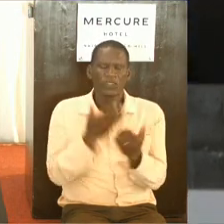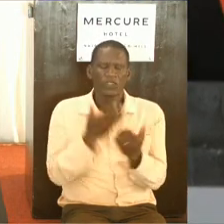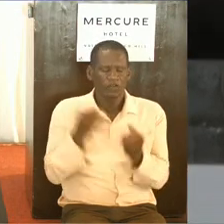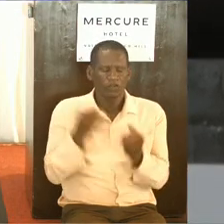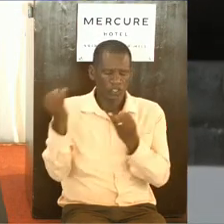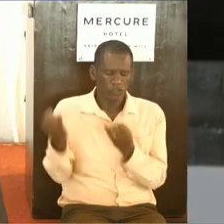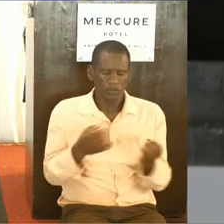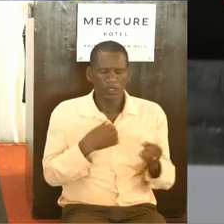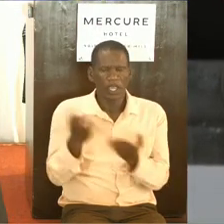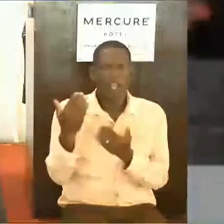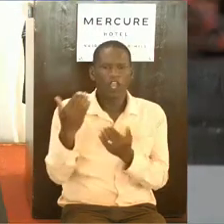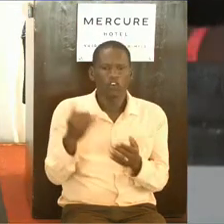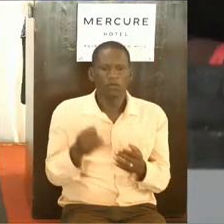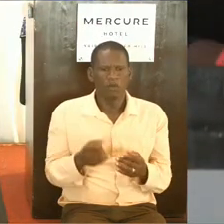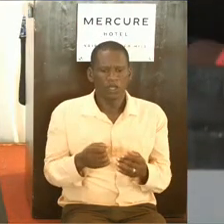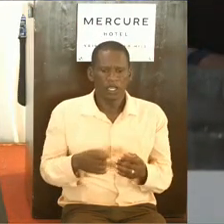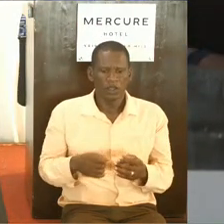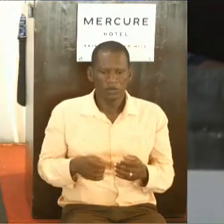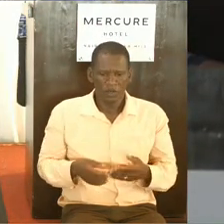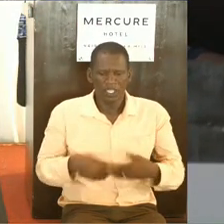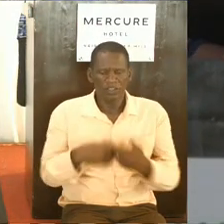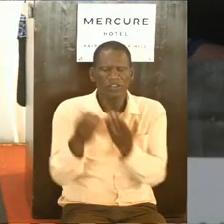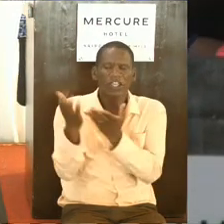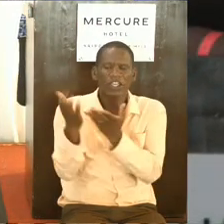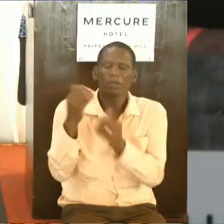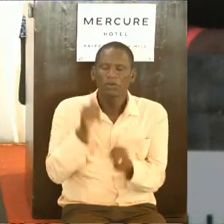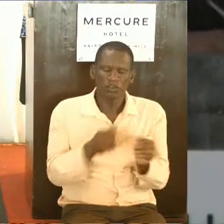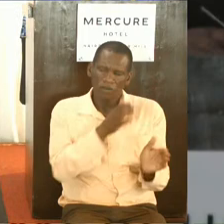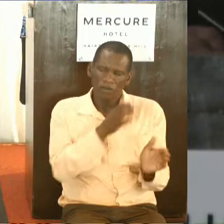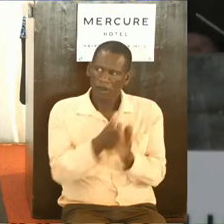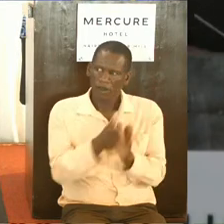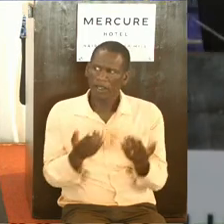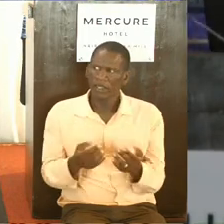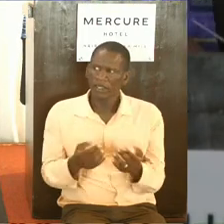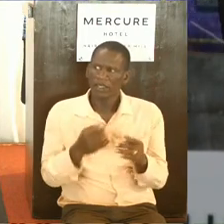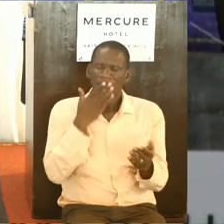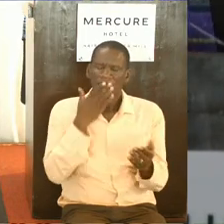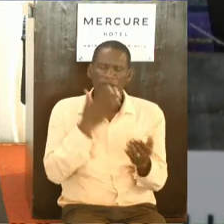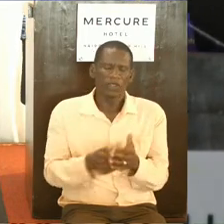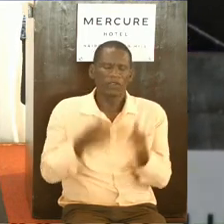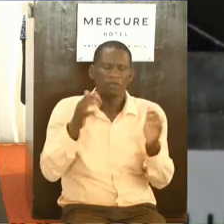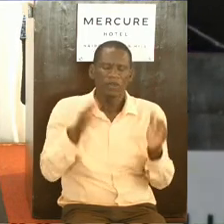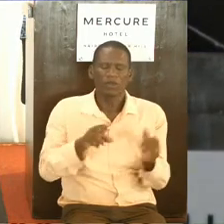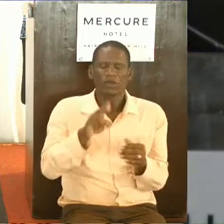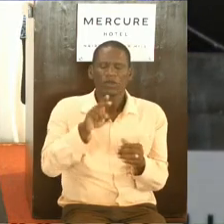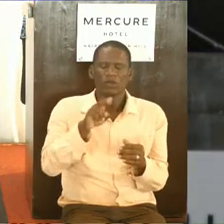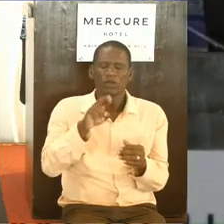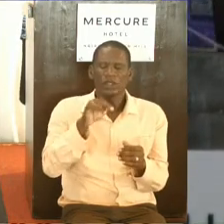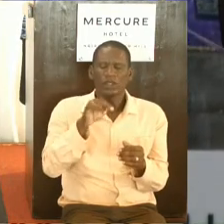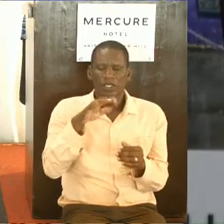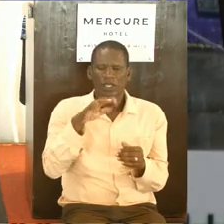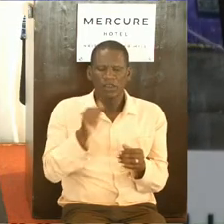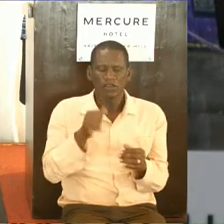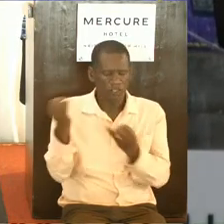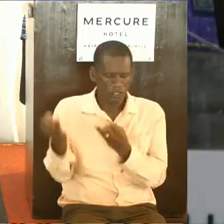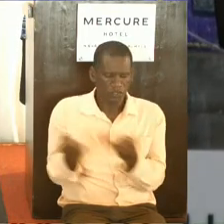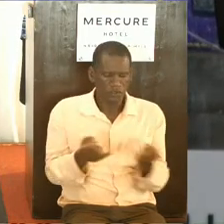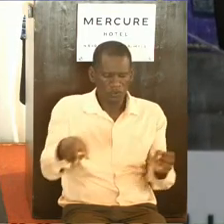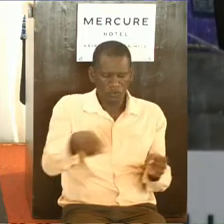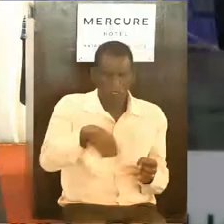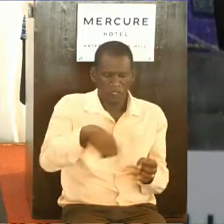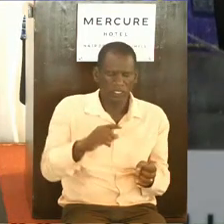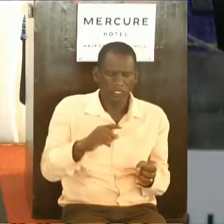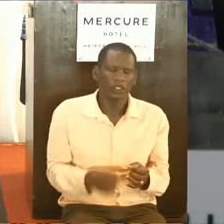the introduction I hope I live up to the expectations that you have set and thank you very much Uriah for introducing us